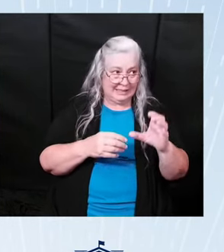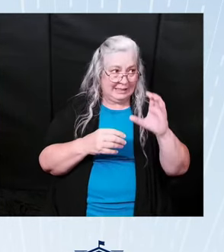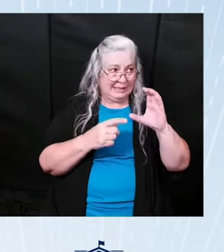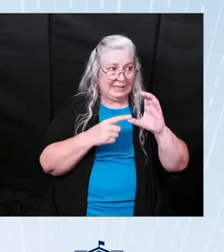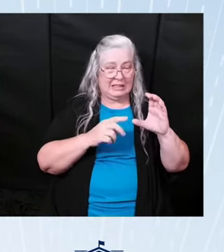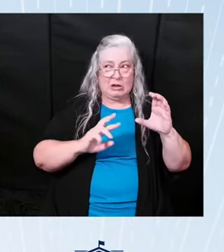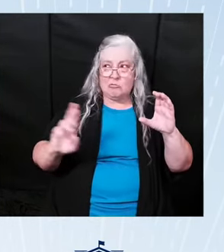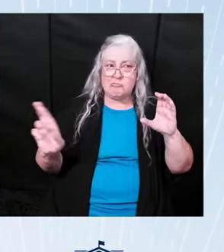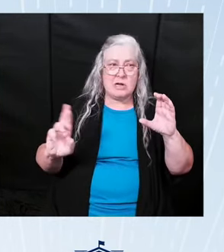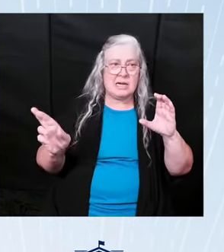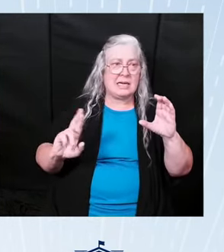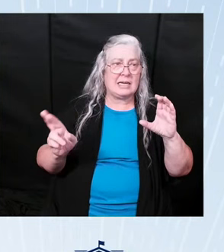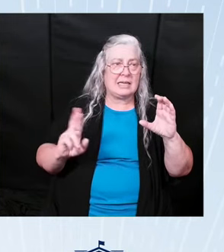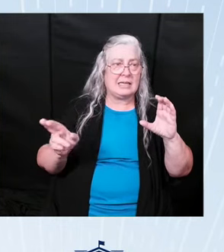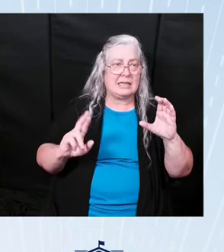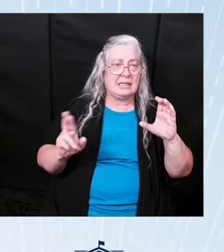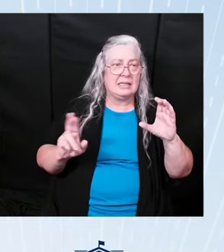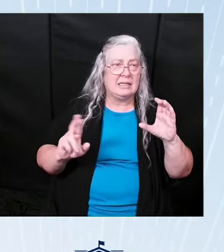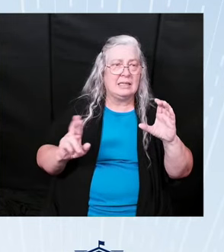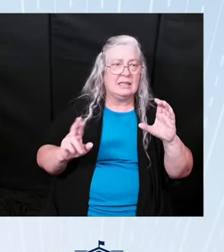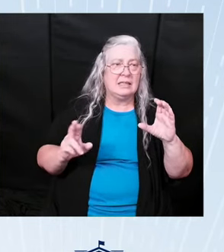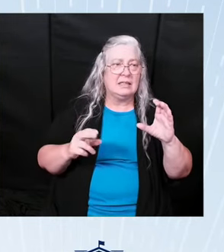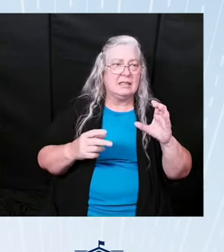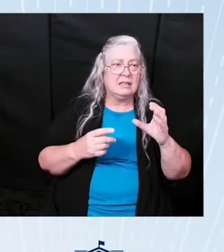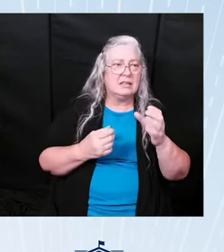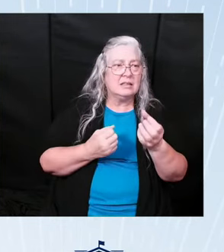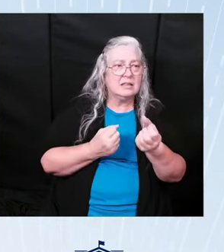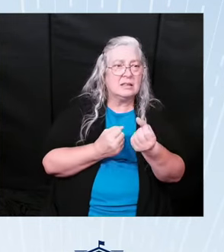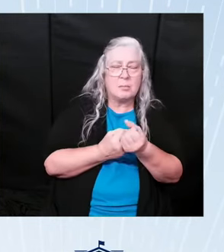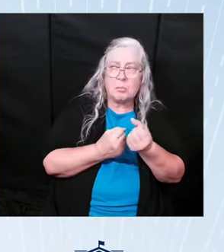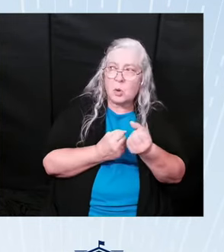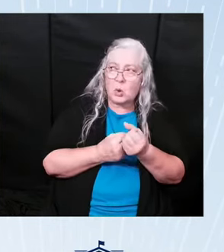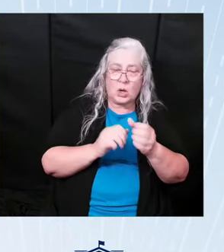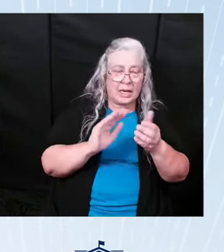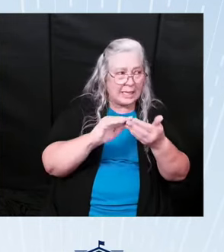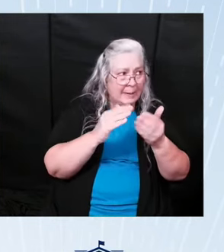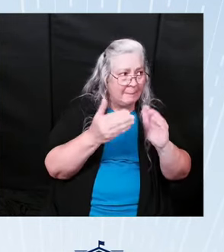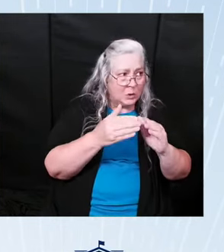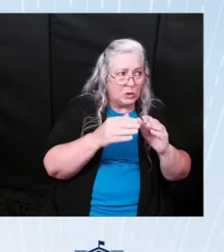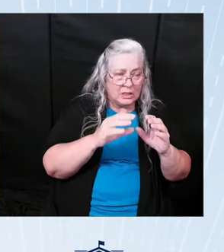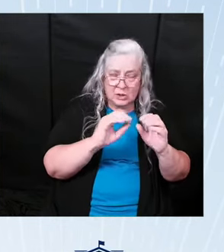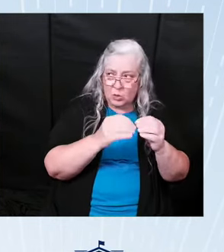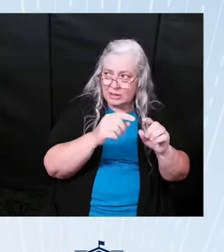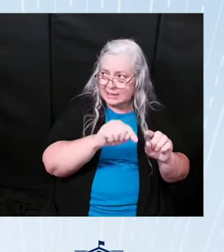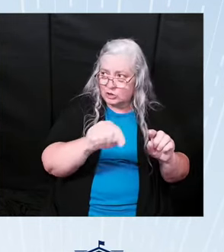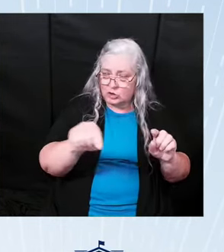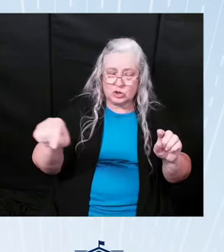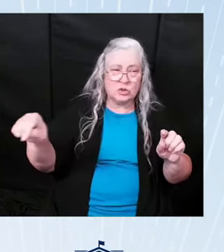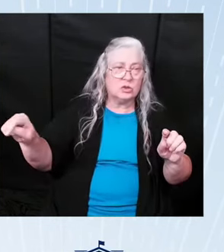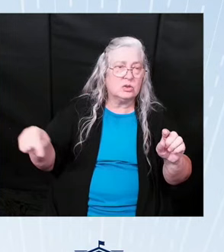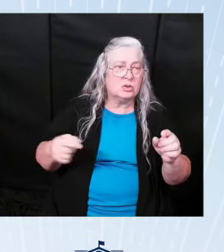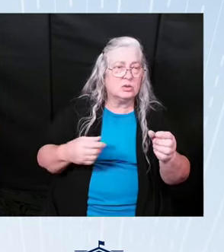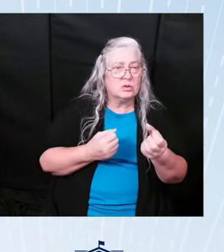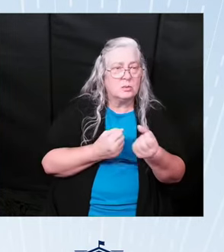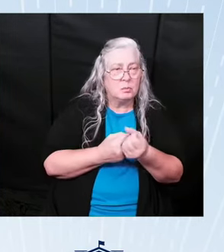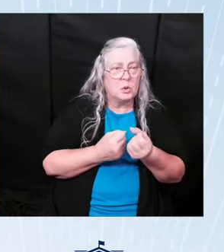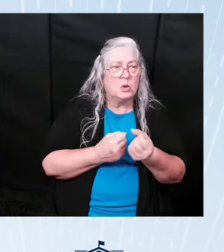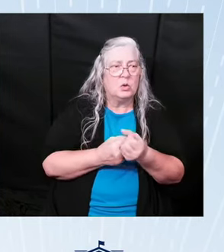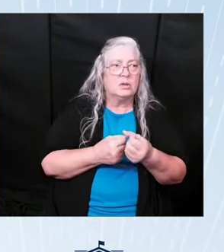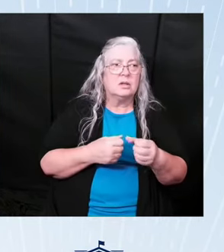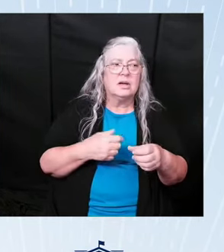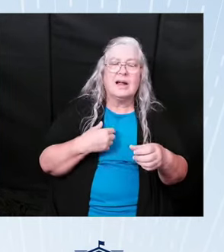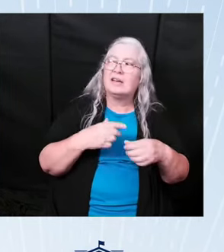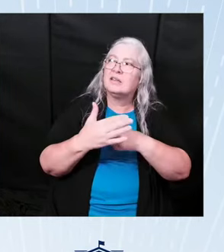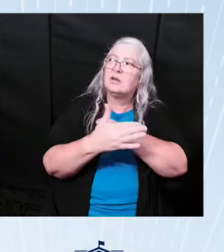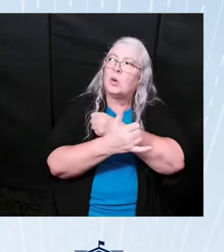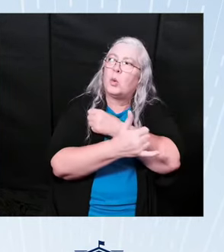rural towns, particularly unincorporated towns, are able to get the support they need to access. For those who might not be